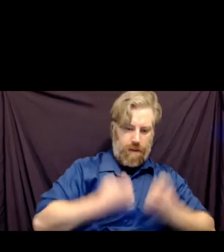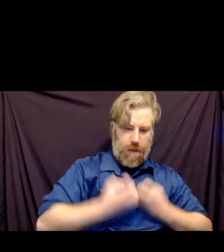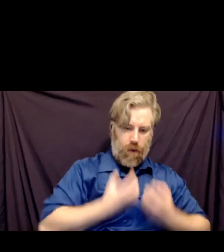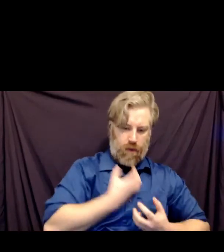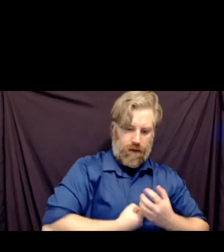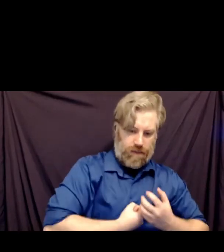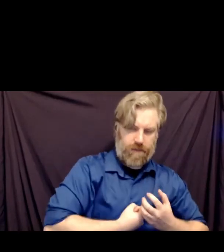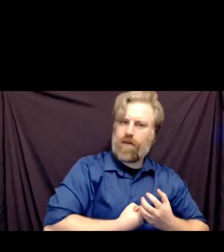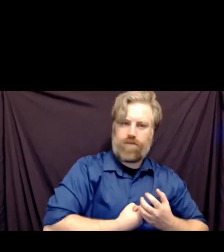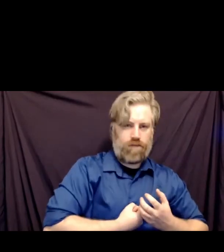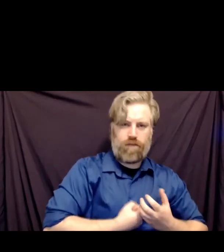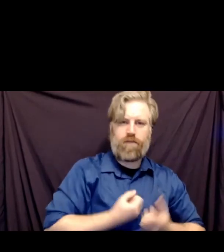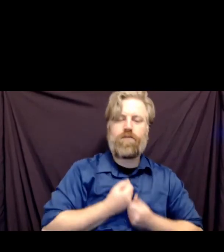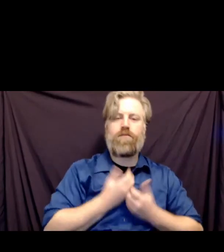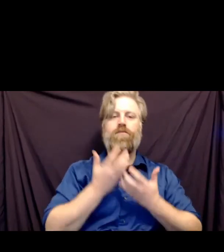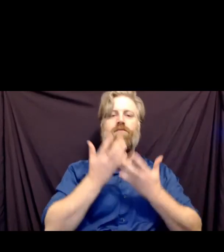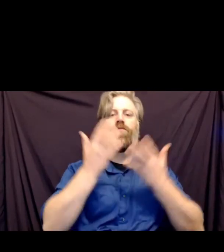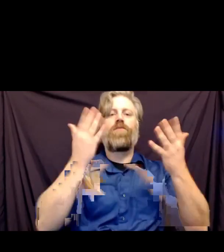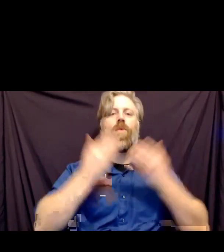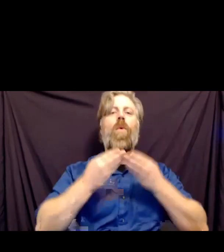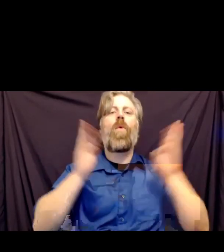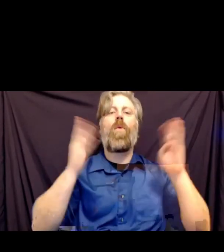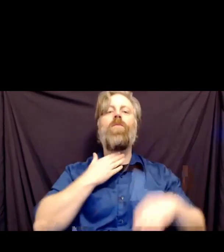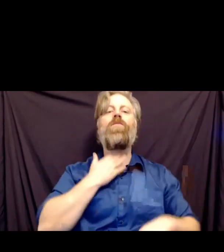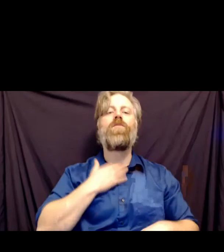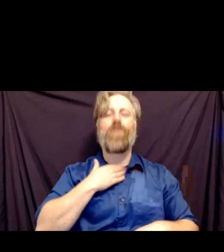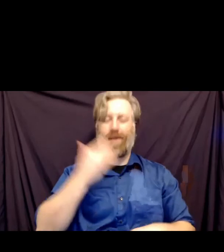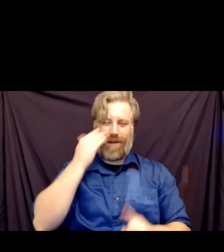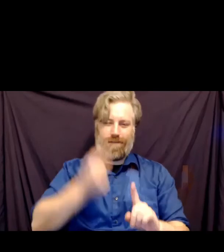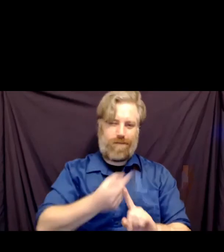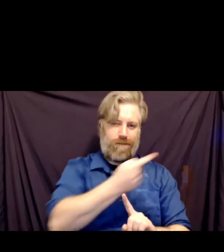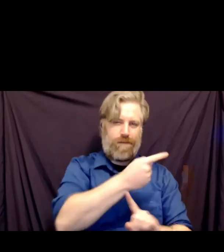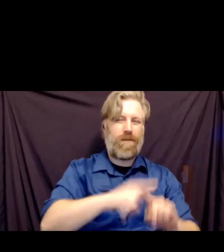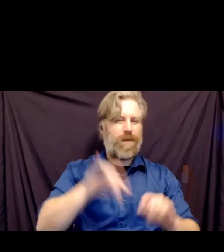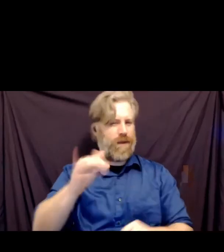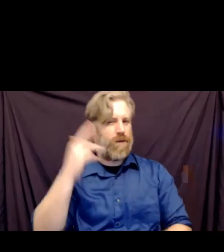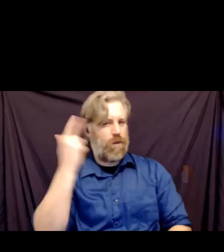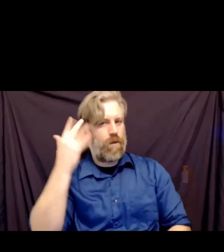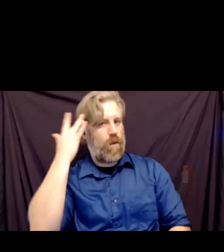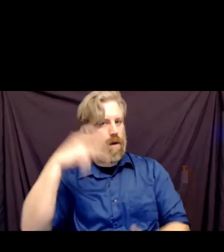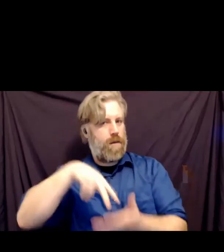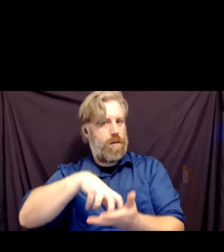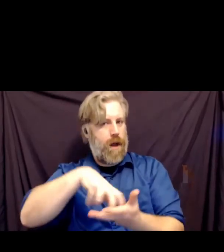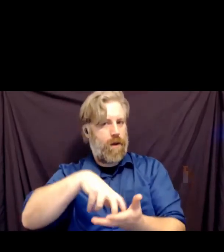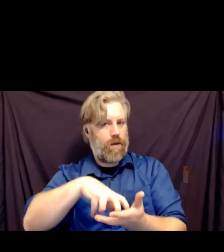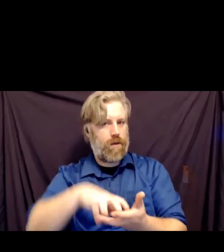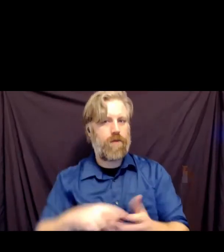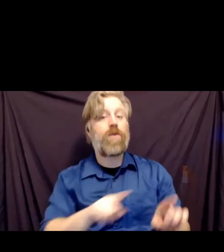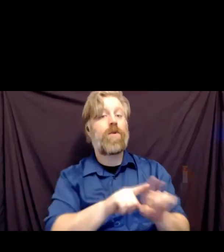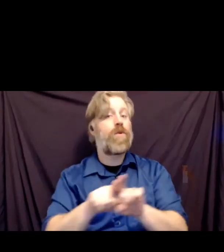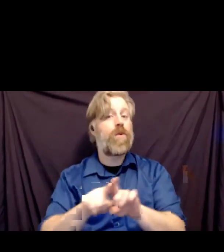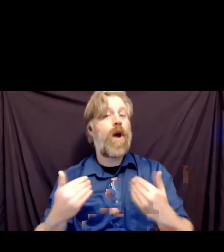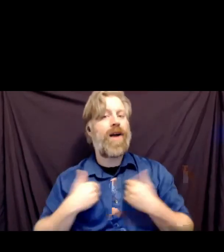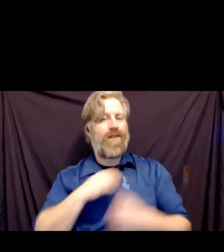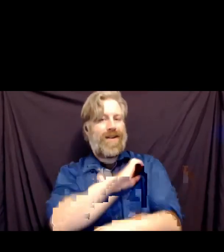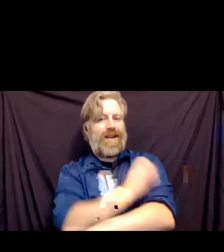just a little sidetrack, but that's the reason for bouncing. Then we tap energy points. So there are